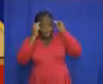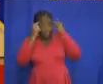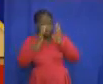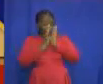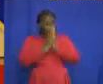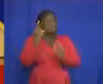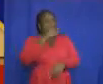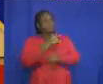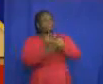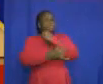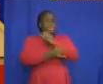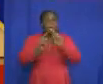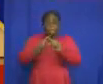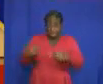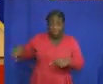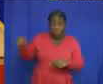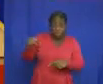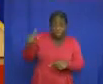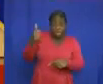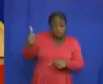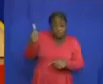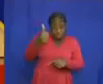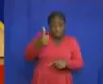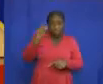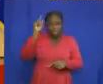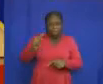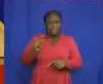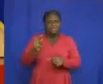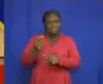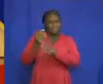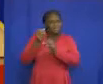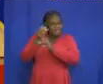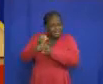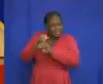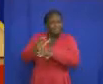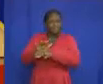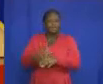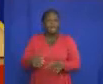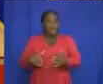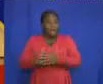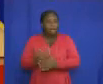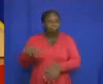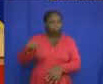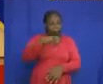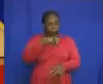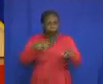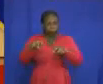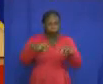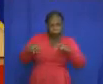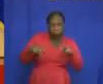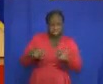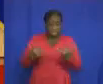we must be mindful of the associated risks of travel to and from these countries. At this